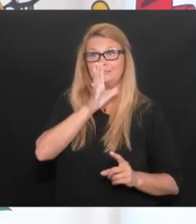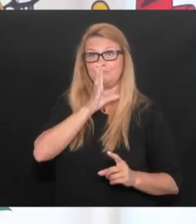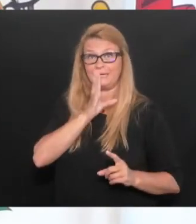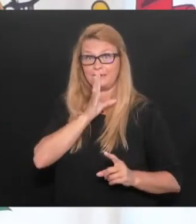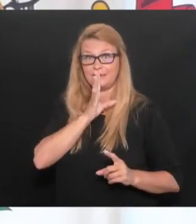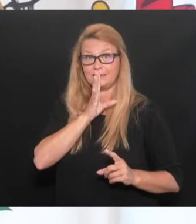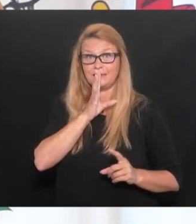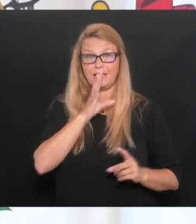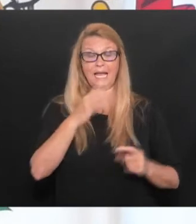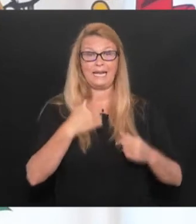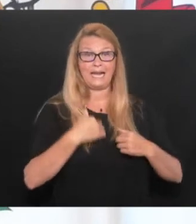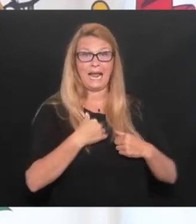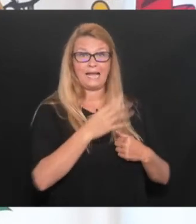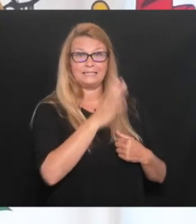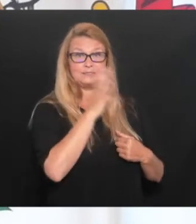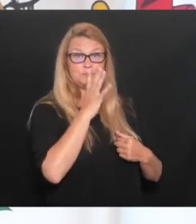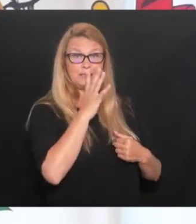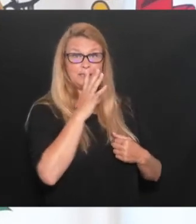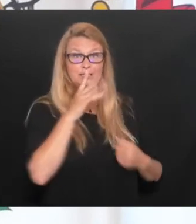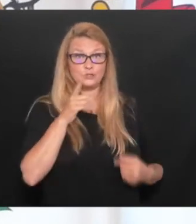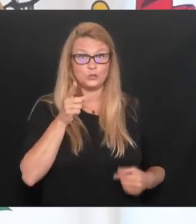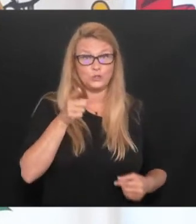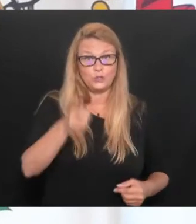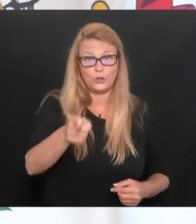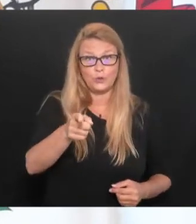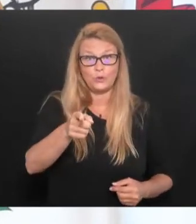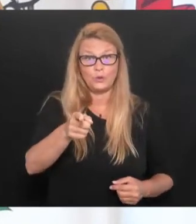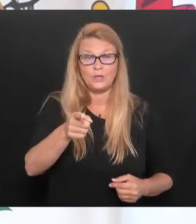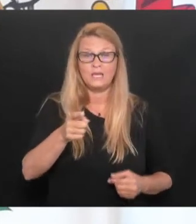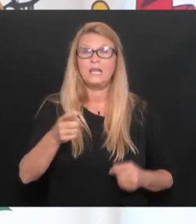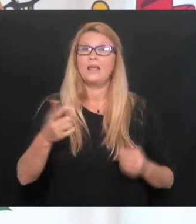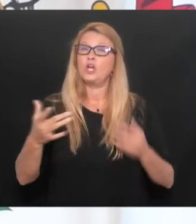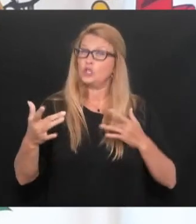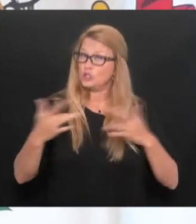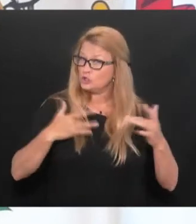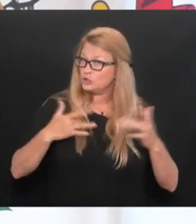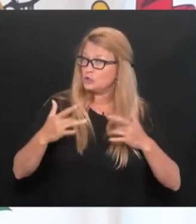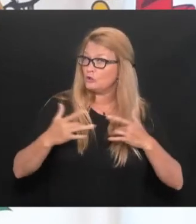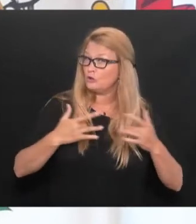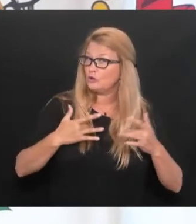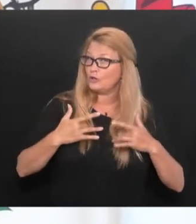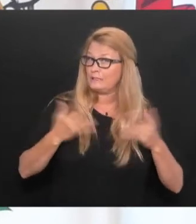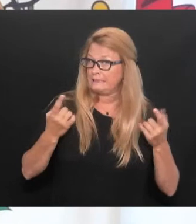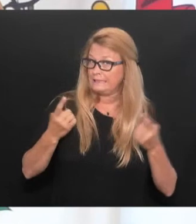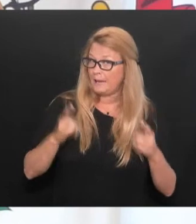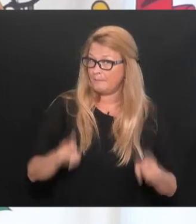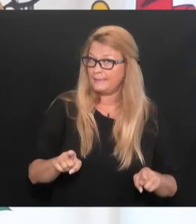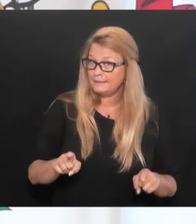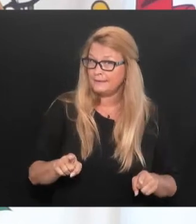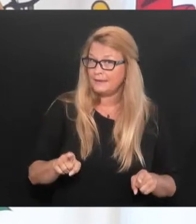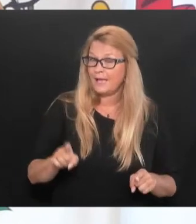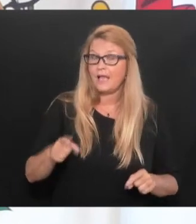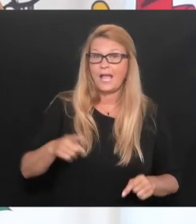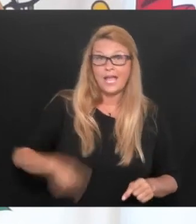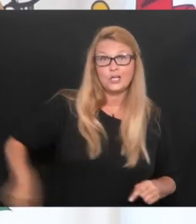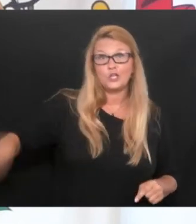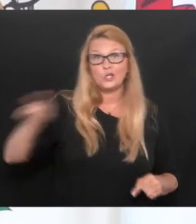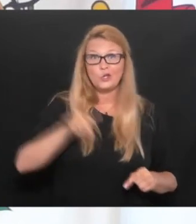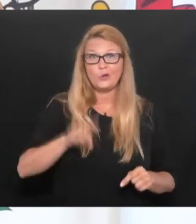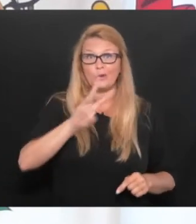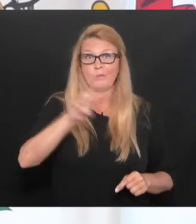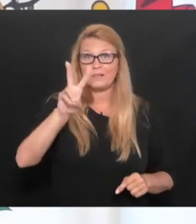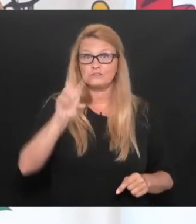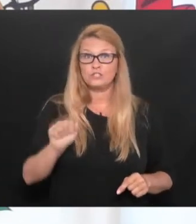I speak to you about the fact that we're concerned, and we should all in West Virginia have some level